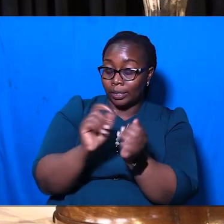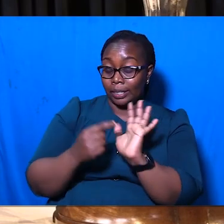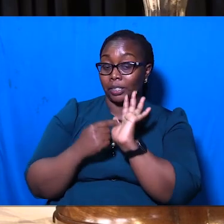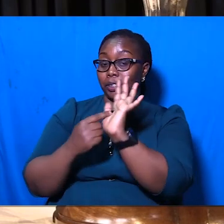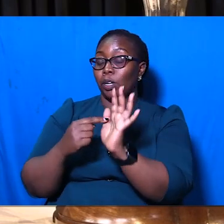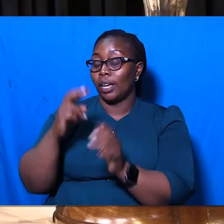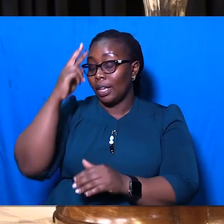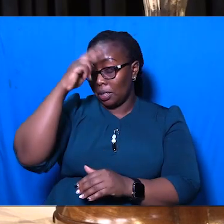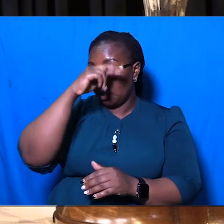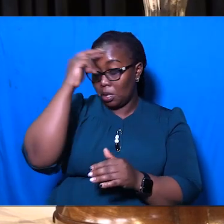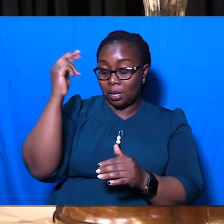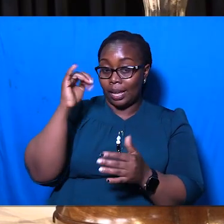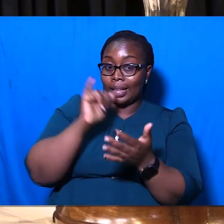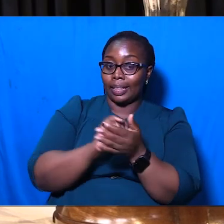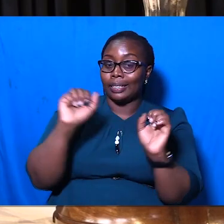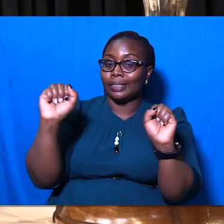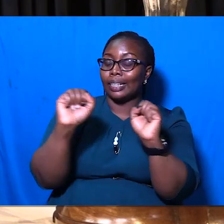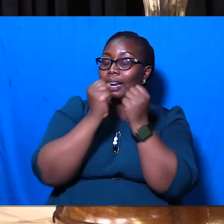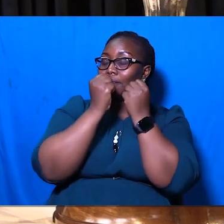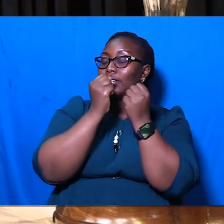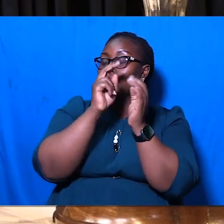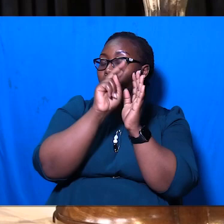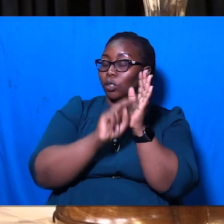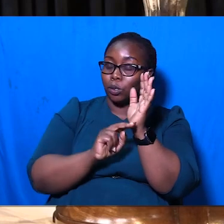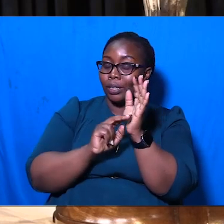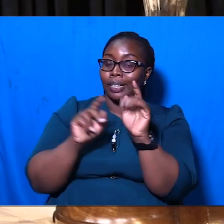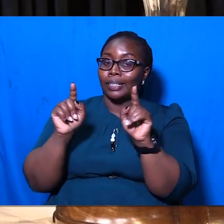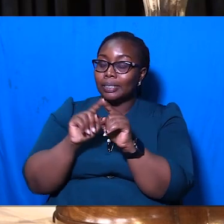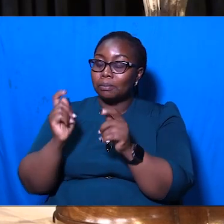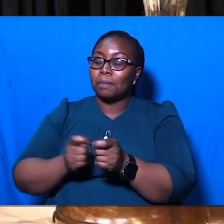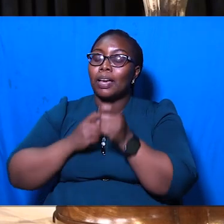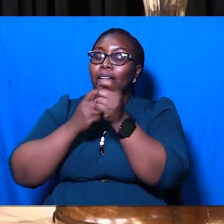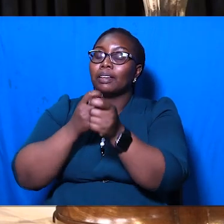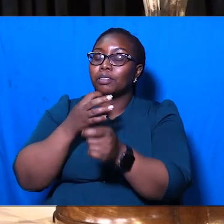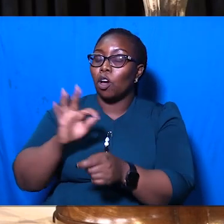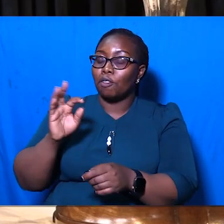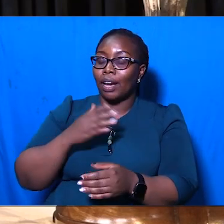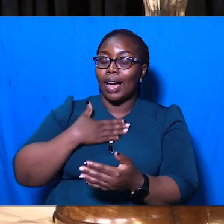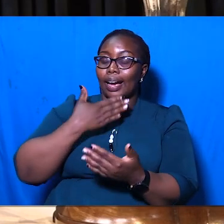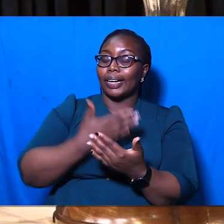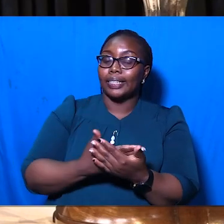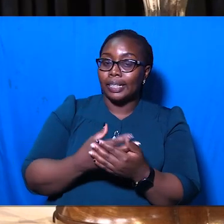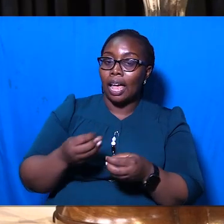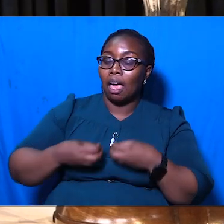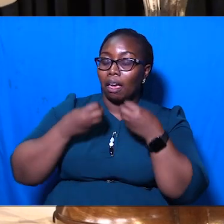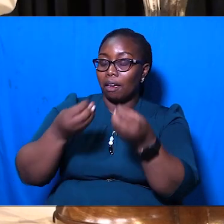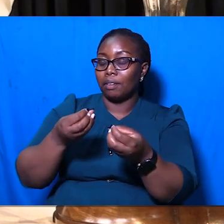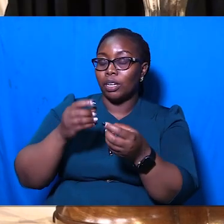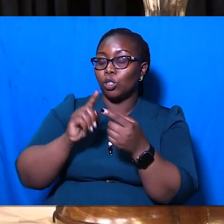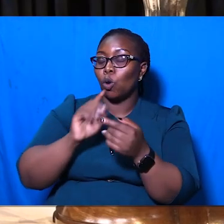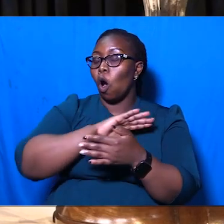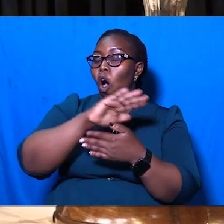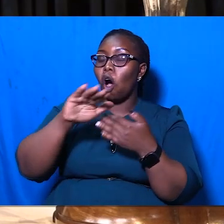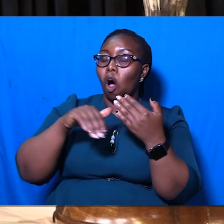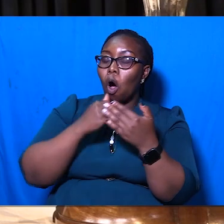Romans that salvation is a gift of grace extended to all who believe. And he says that regardless